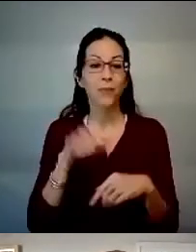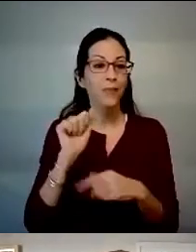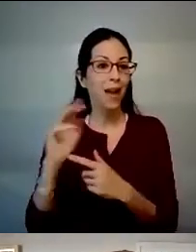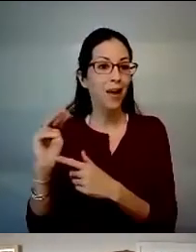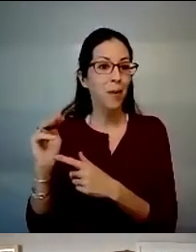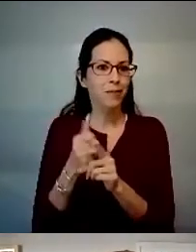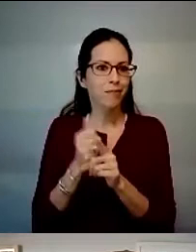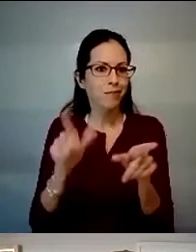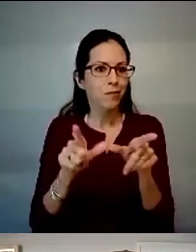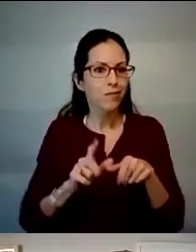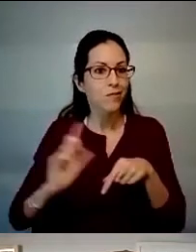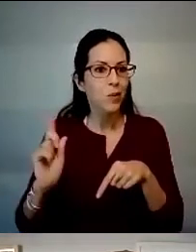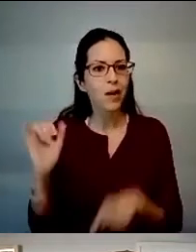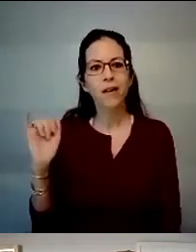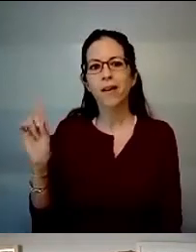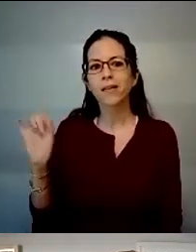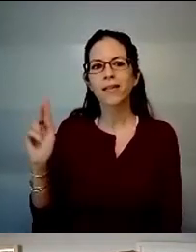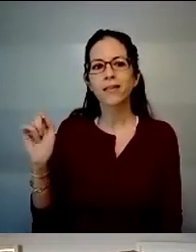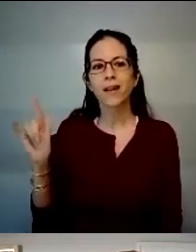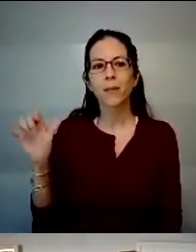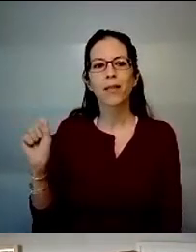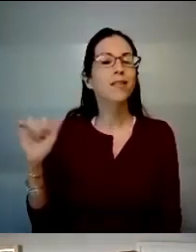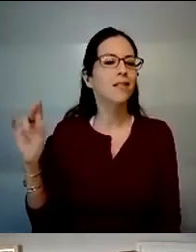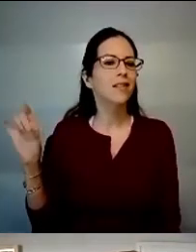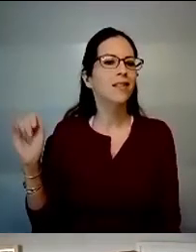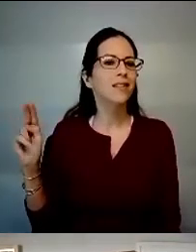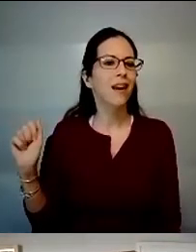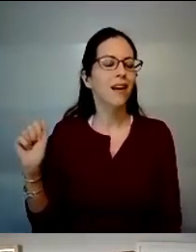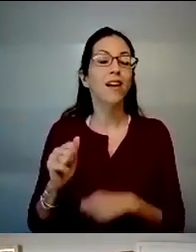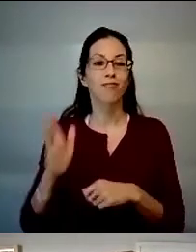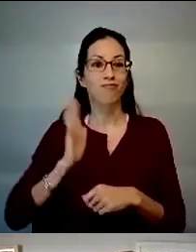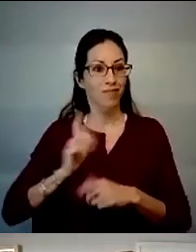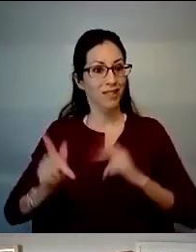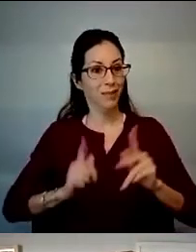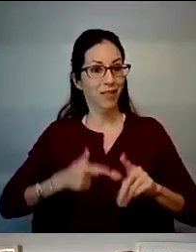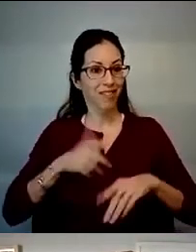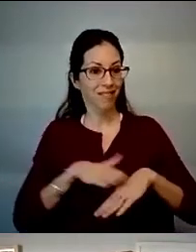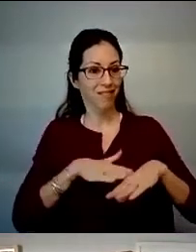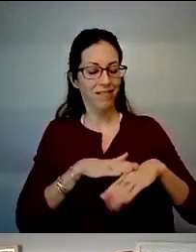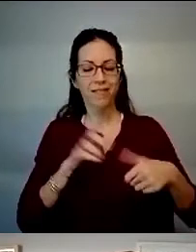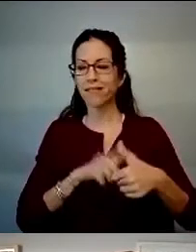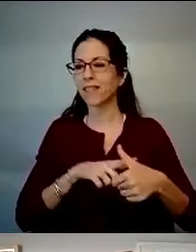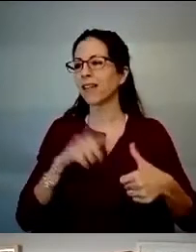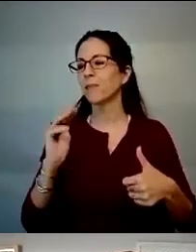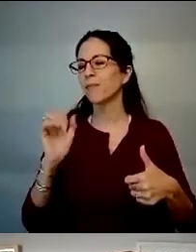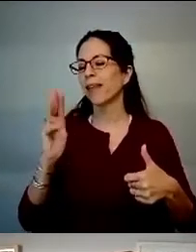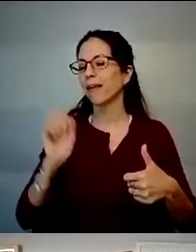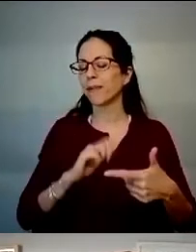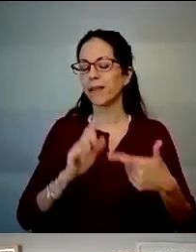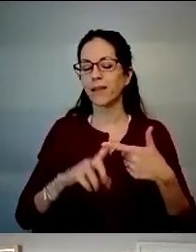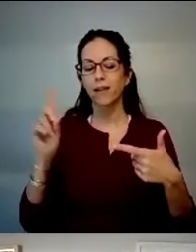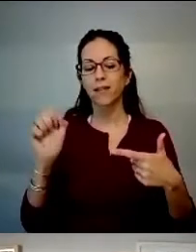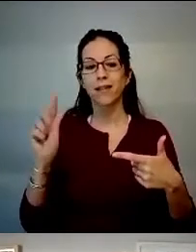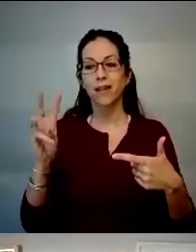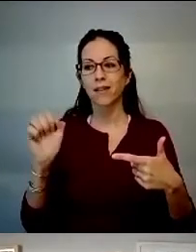in Indianapolis, Indiana, the ancestral homelands of the Miami, Delaware, Potawatomi, Shawnee, Wee, and